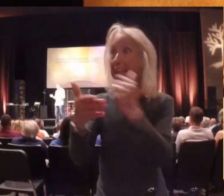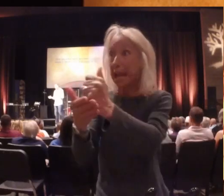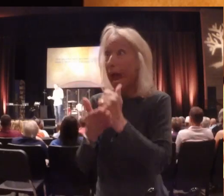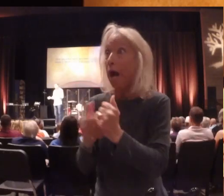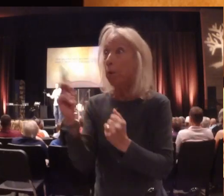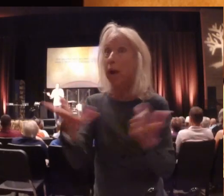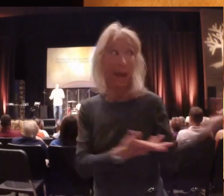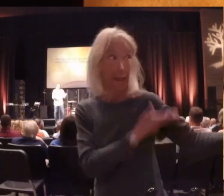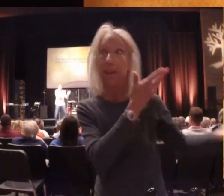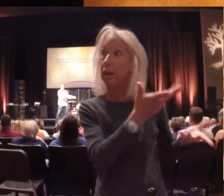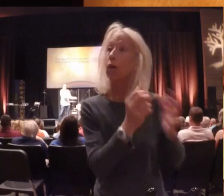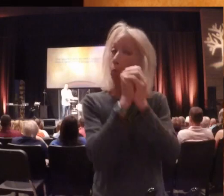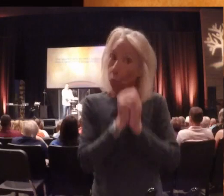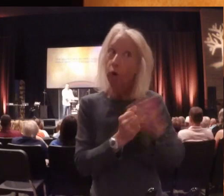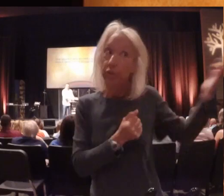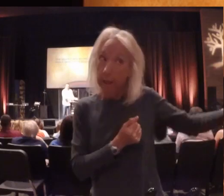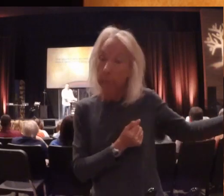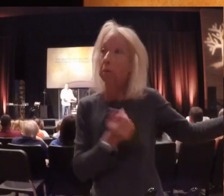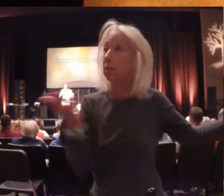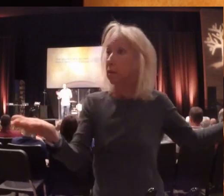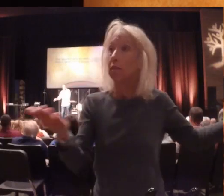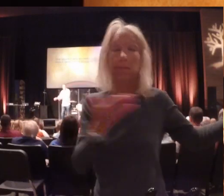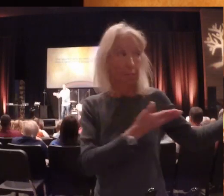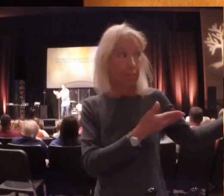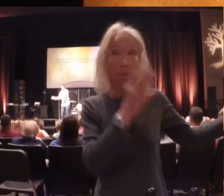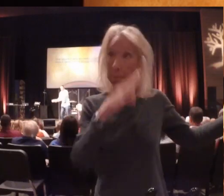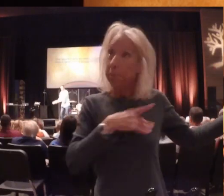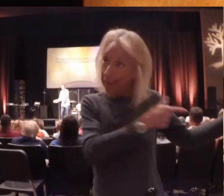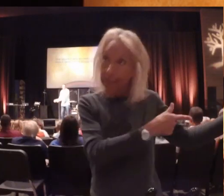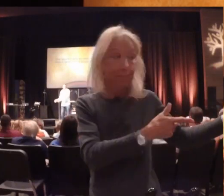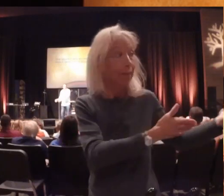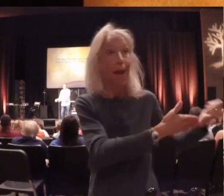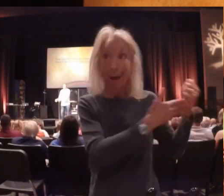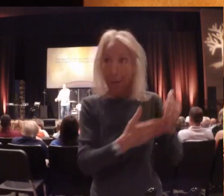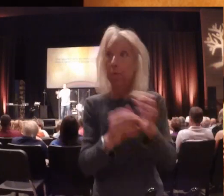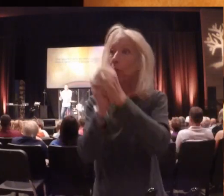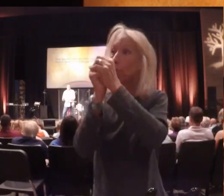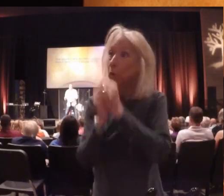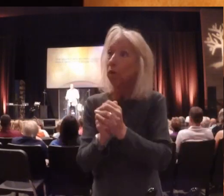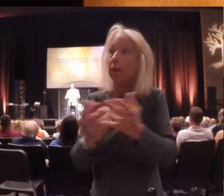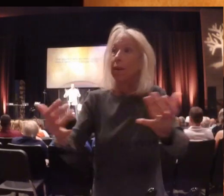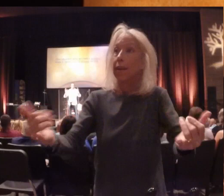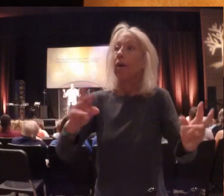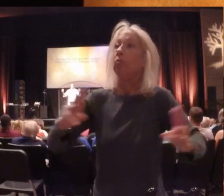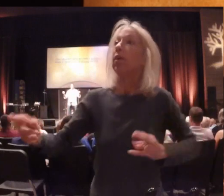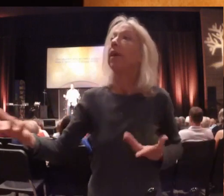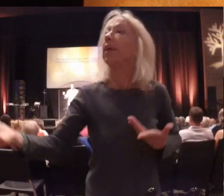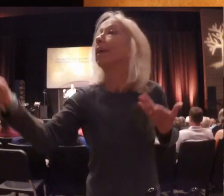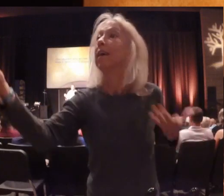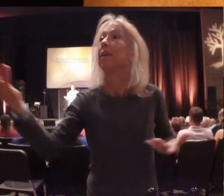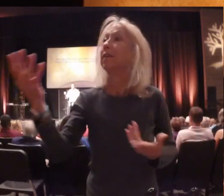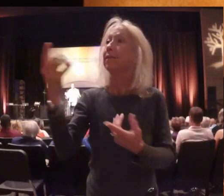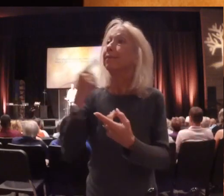like, okay, we got our guy. We got him as musician. Now we're ready for the word